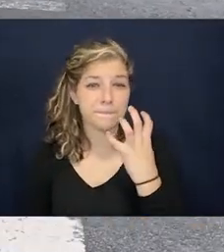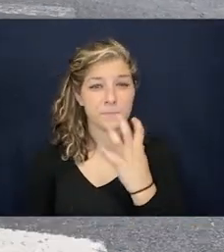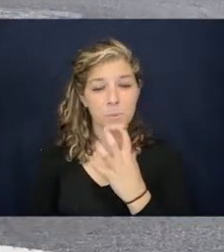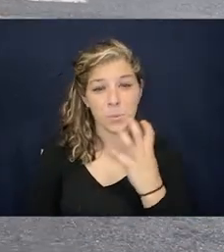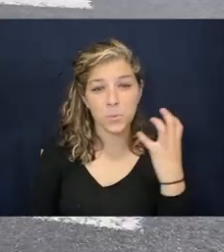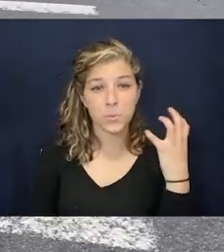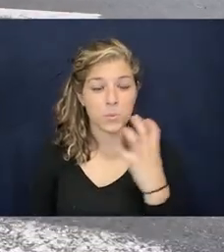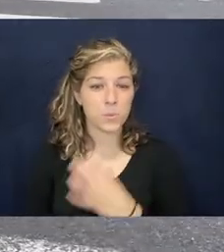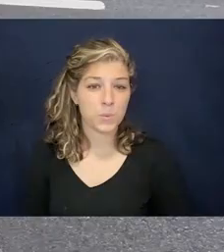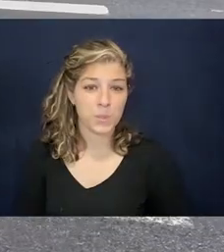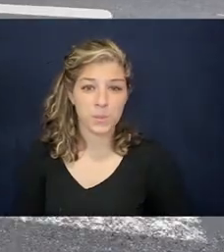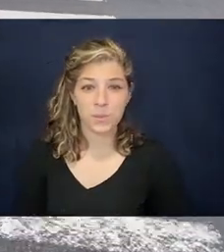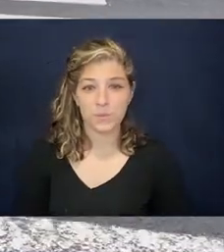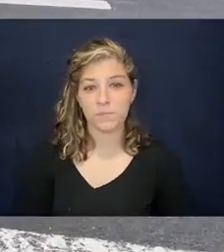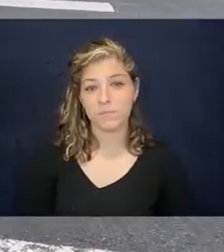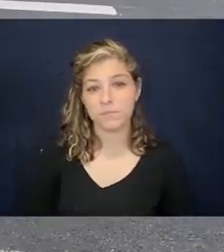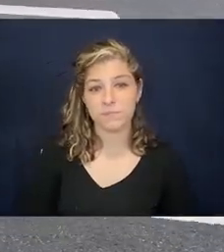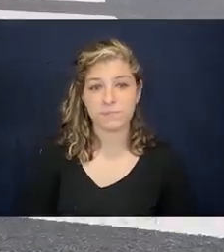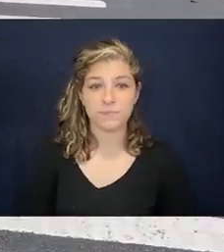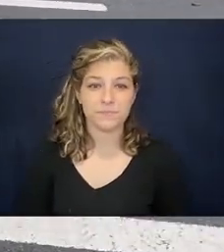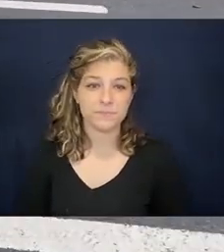Whoa, whoa,